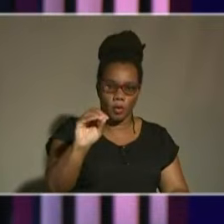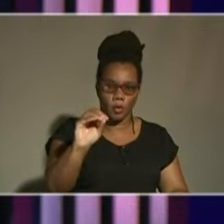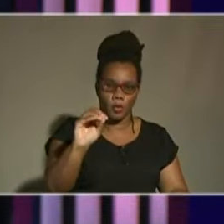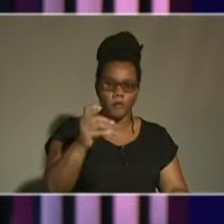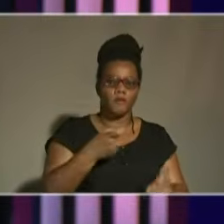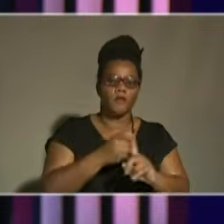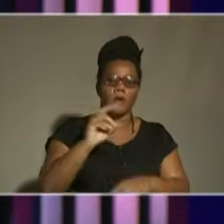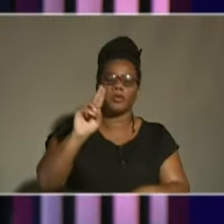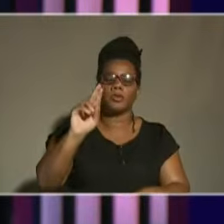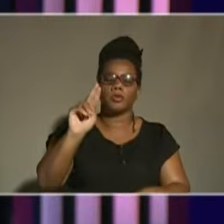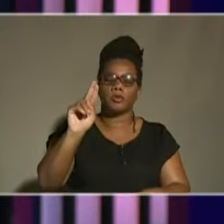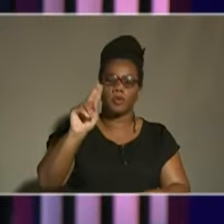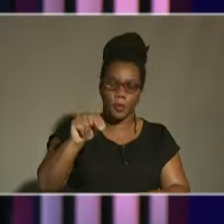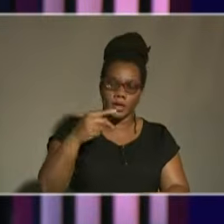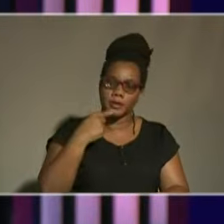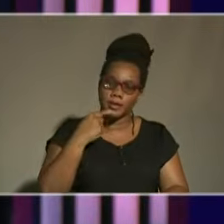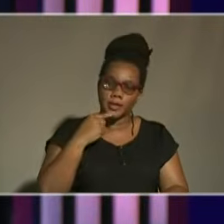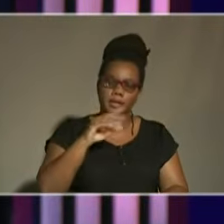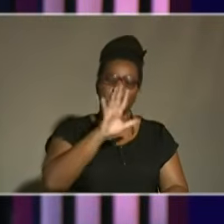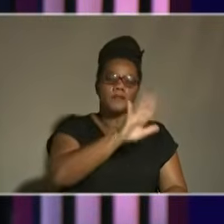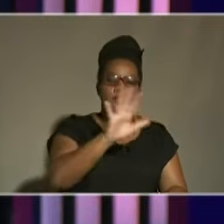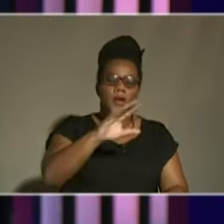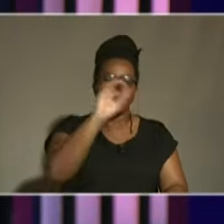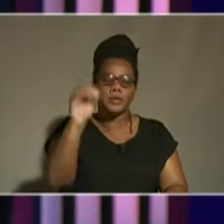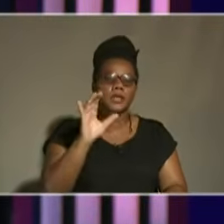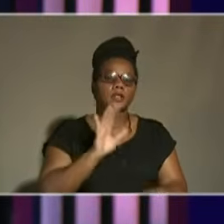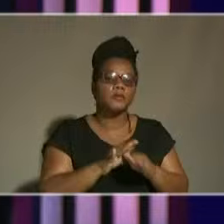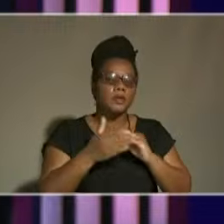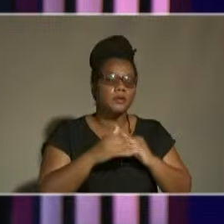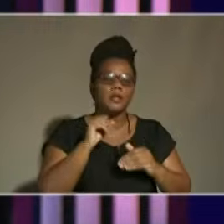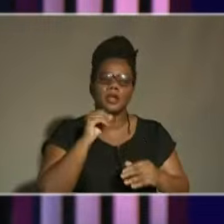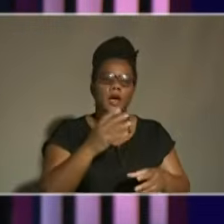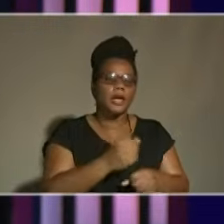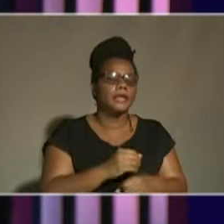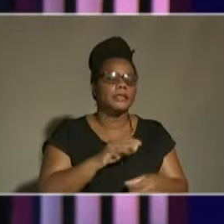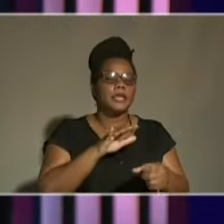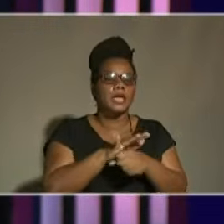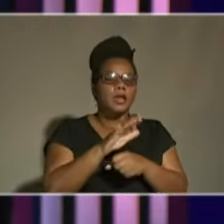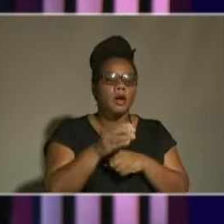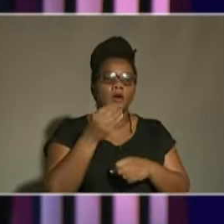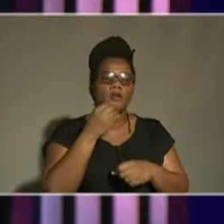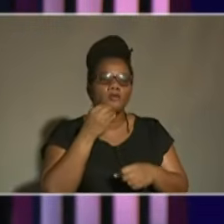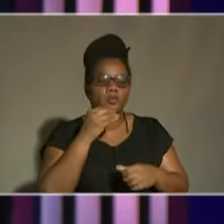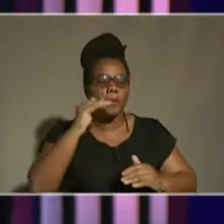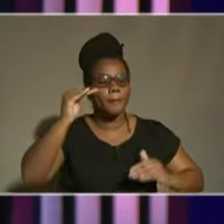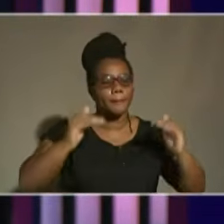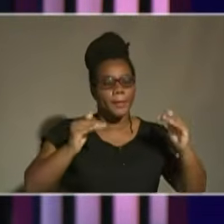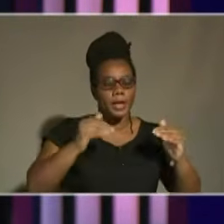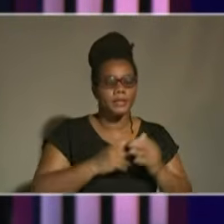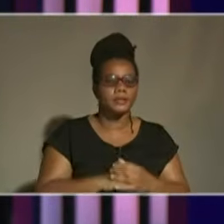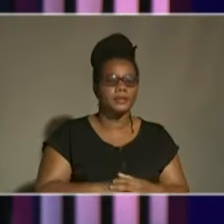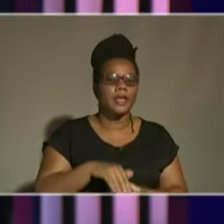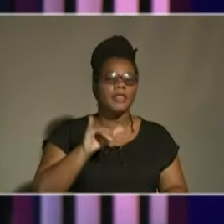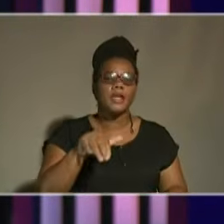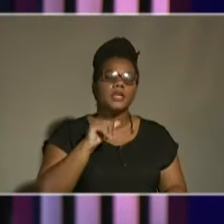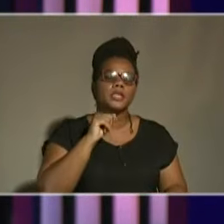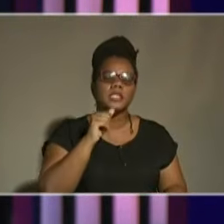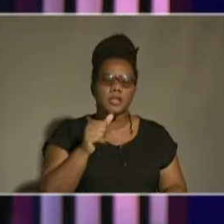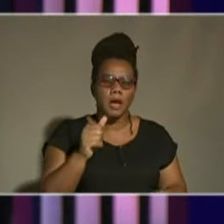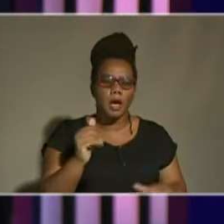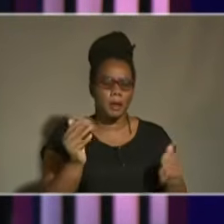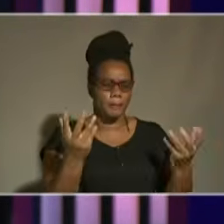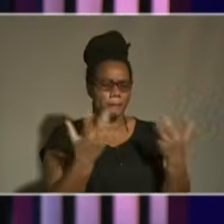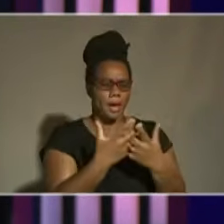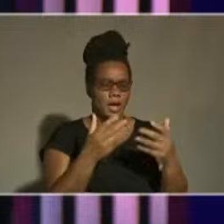says. 55% of Jamaicans are not getting adequate nutrition. That is not consistent with prosperity